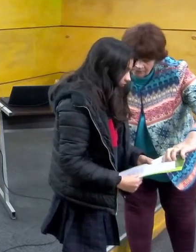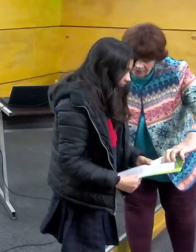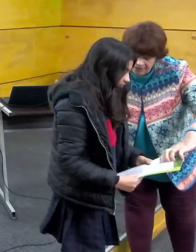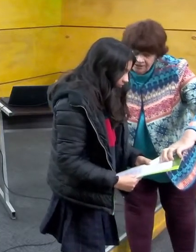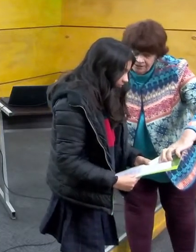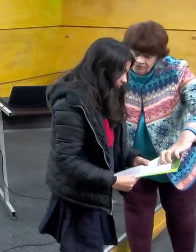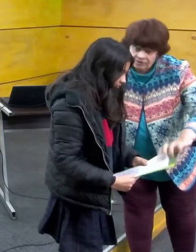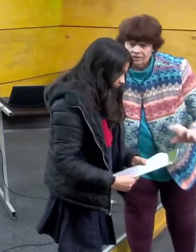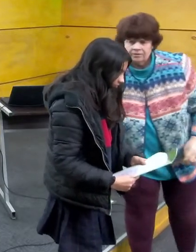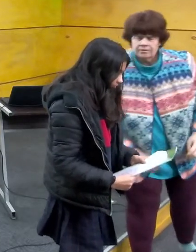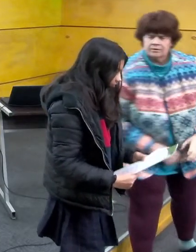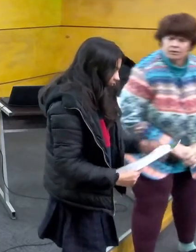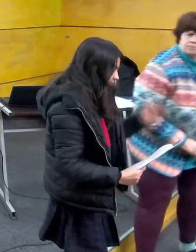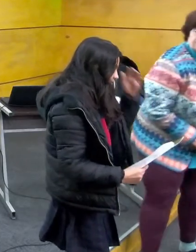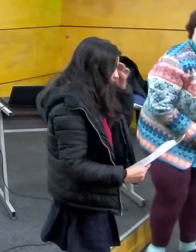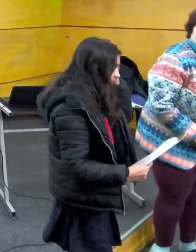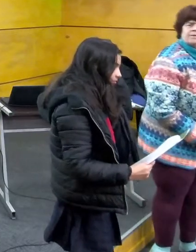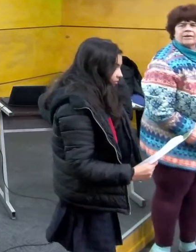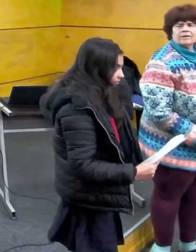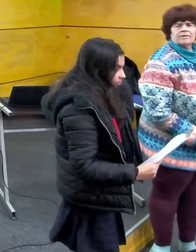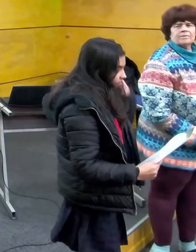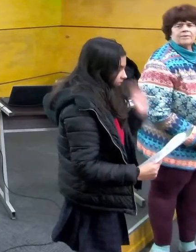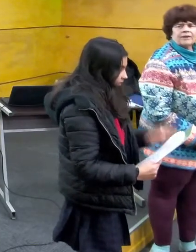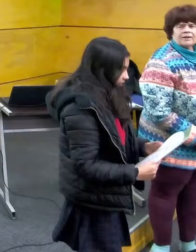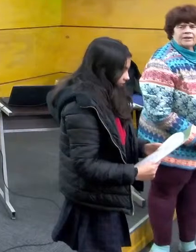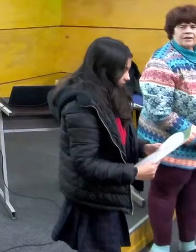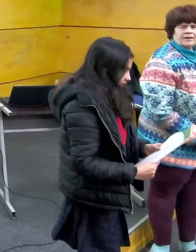April, May, so.